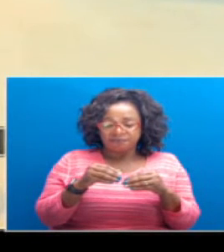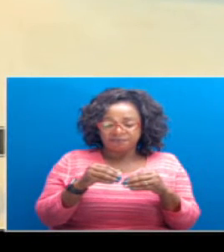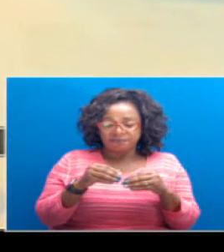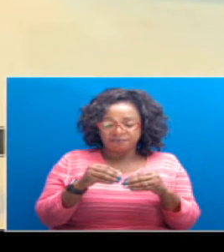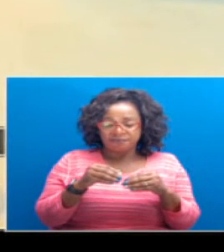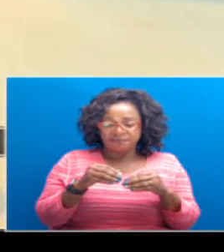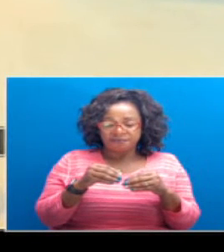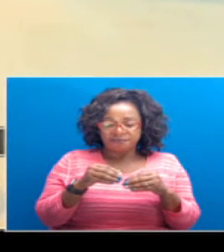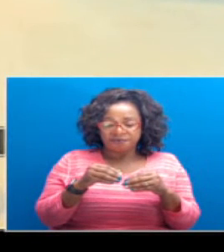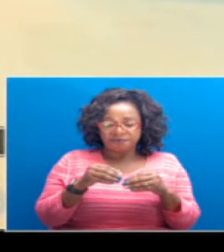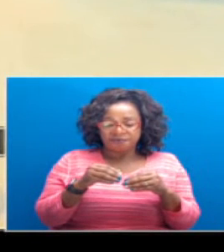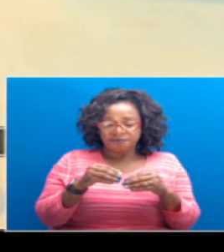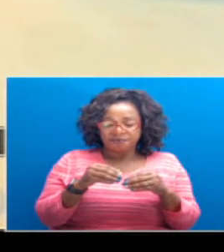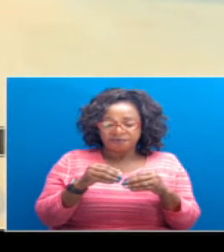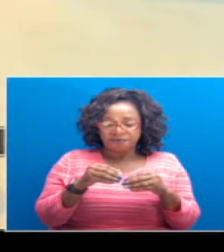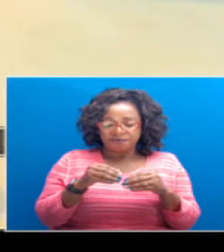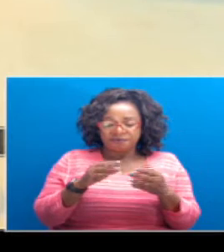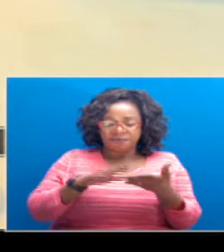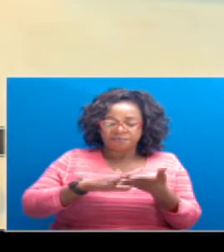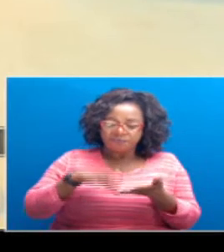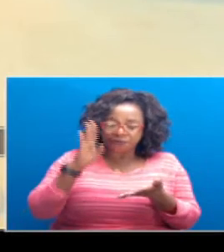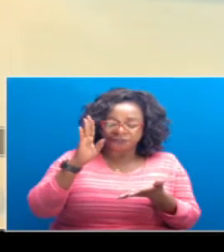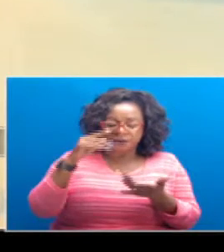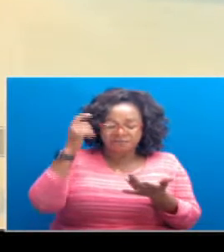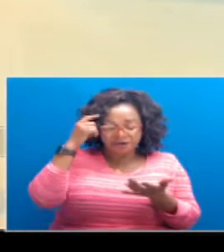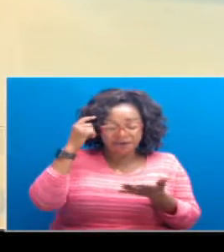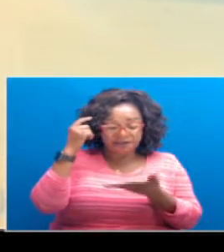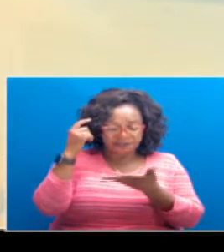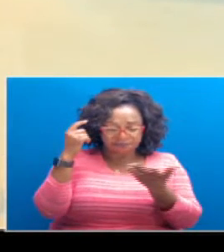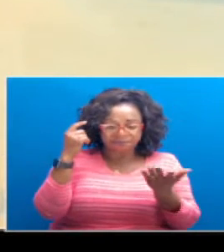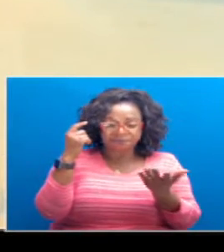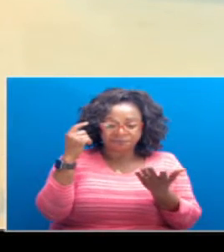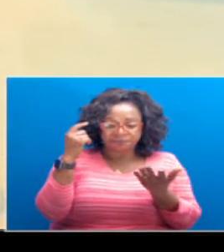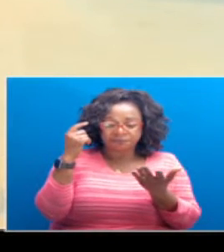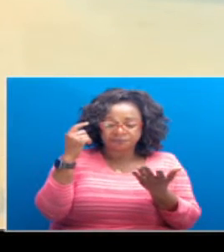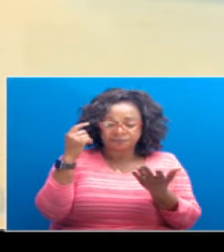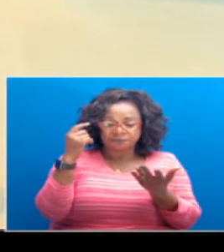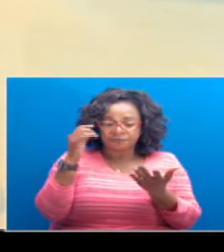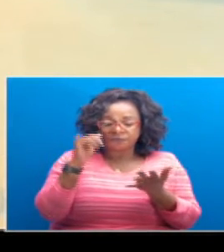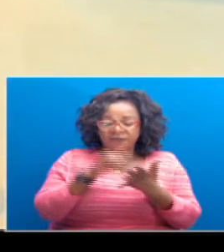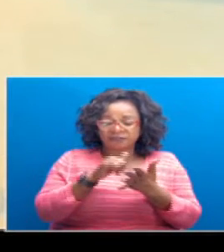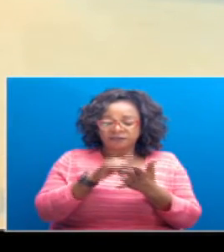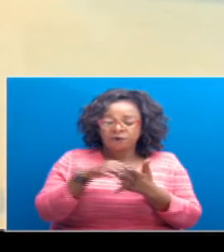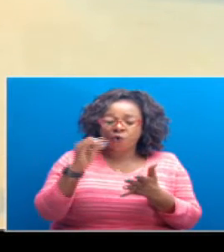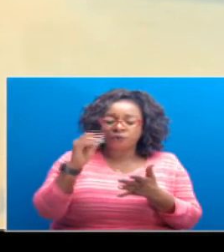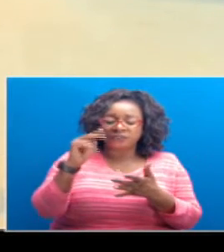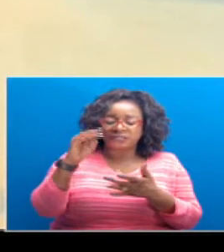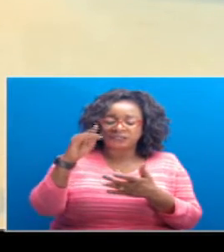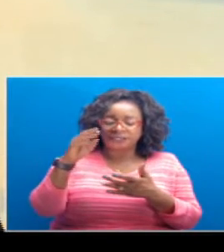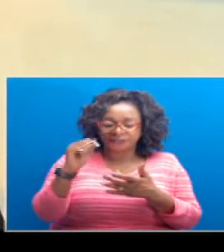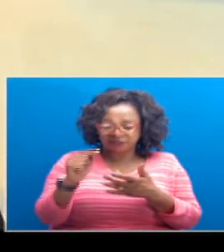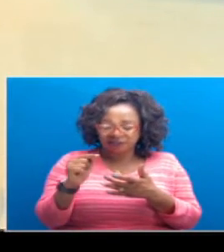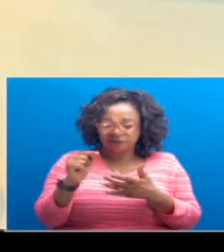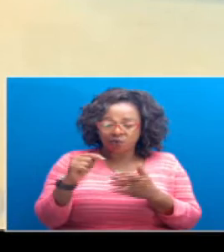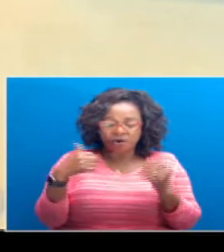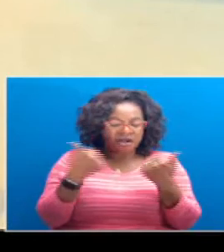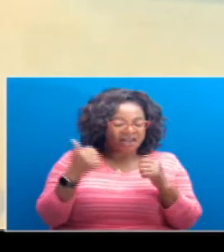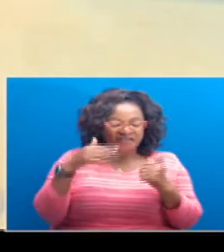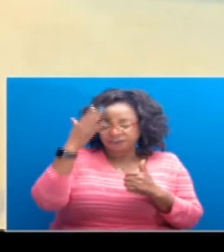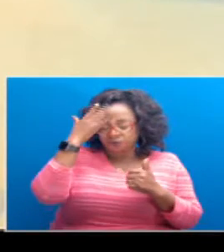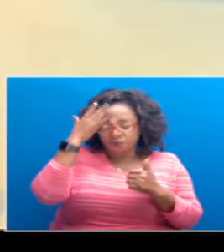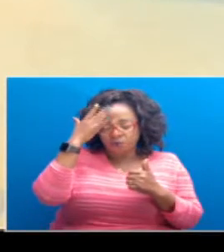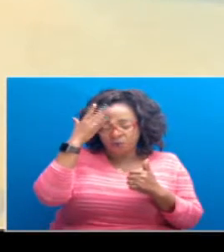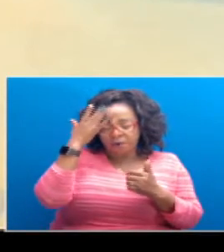And mostly I've been reminding them that the contestants will never know them by